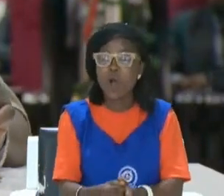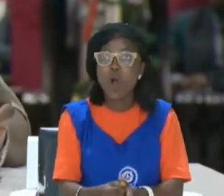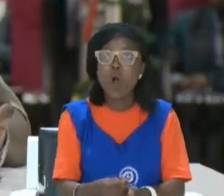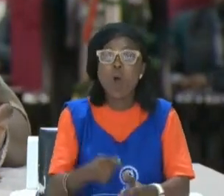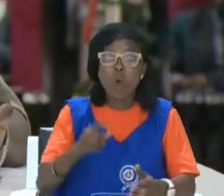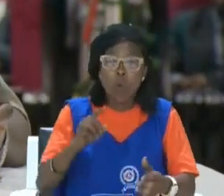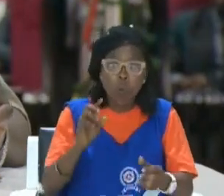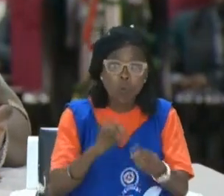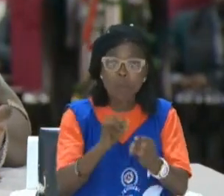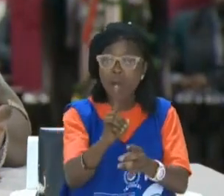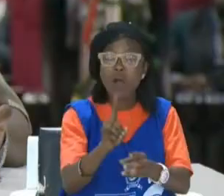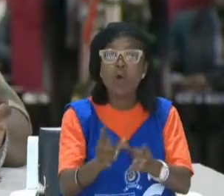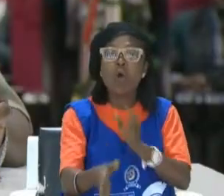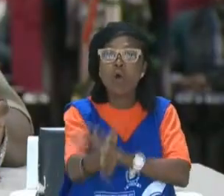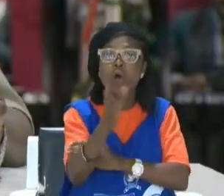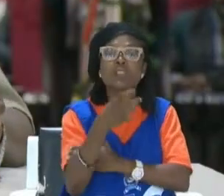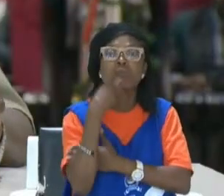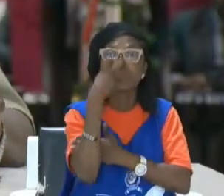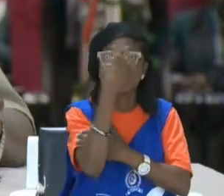spoke.